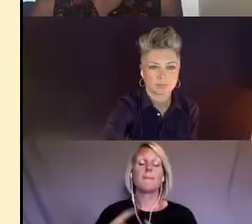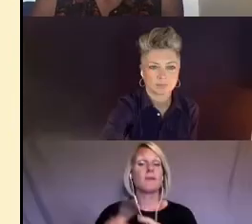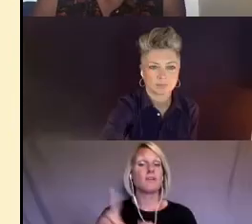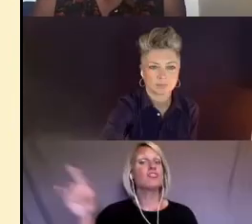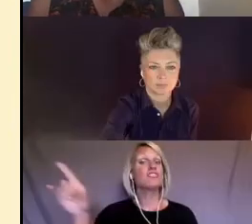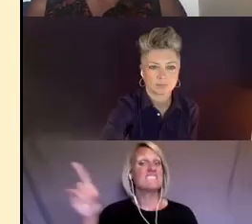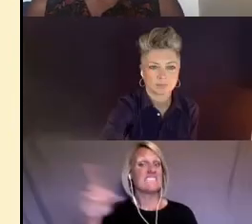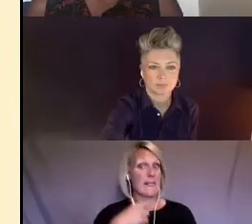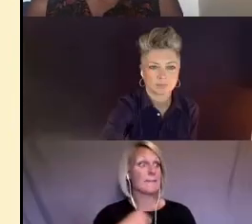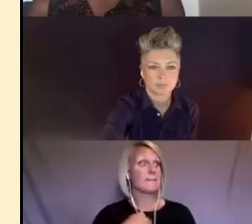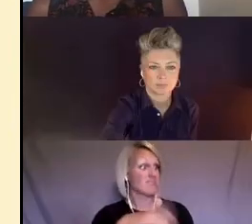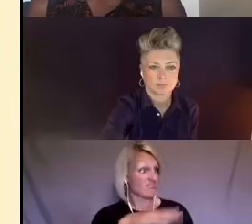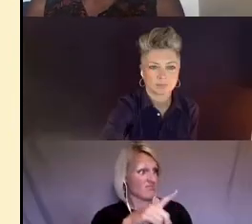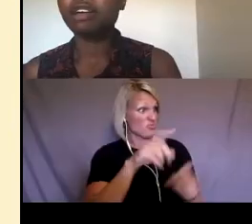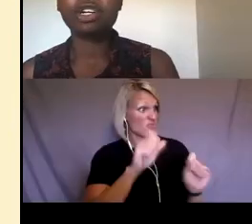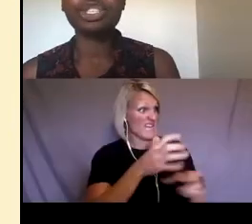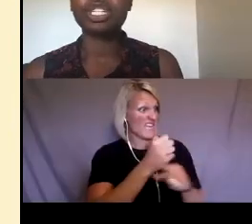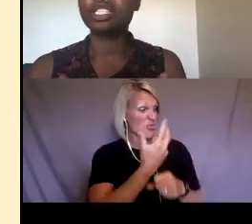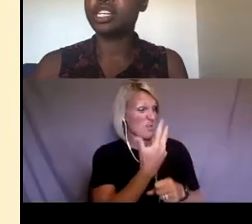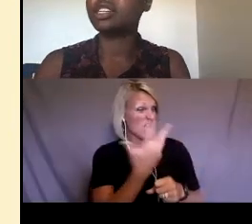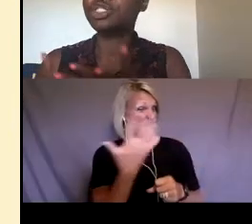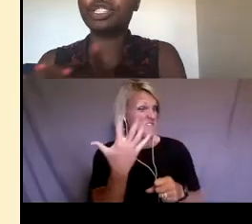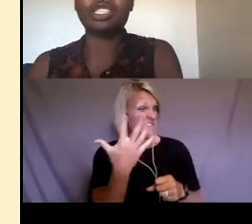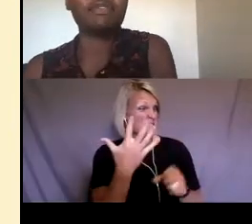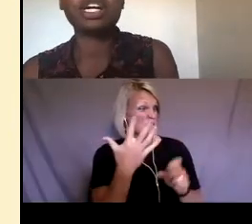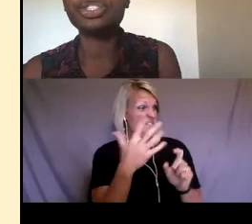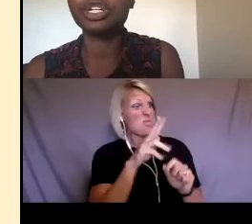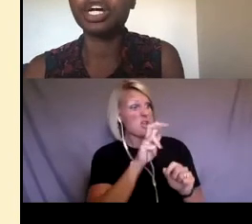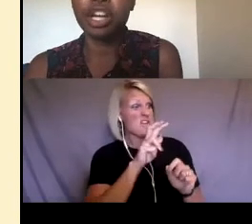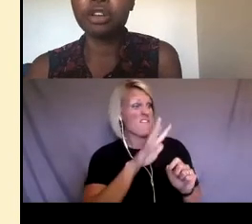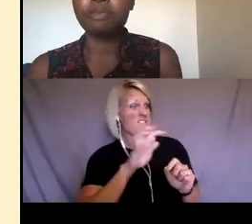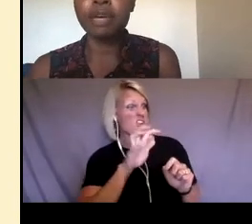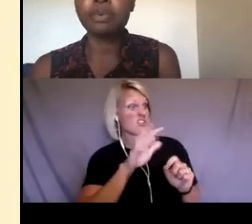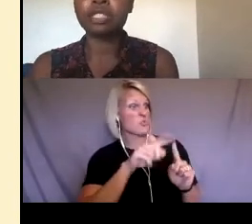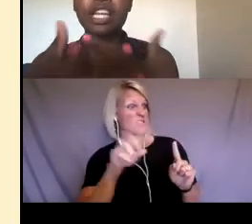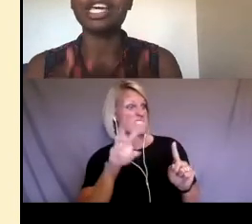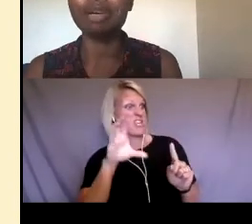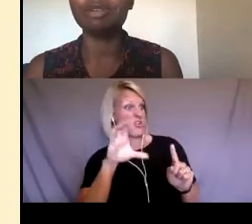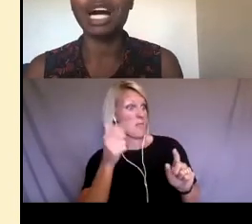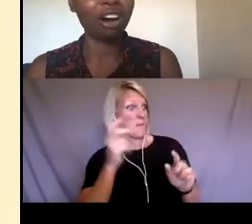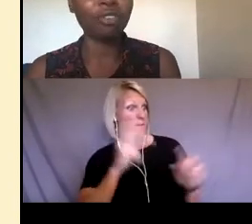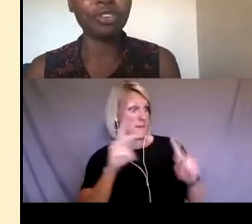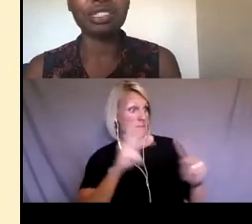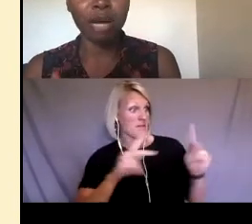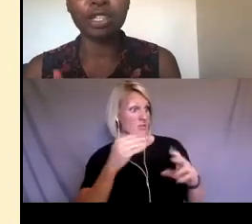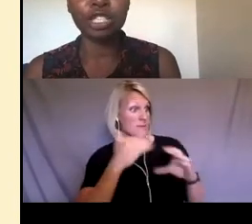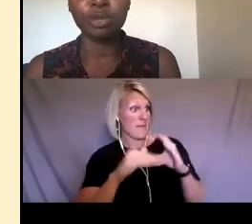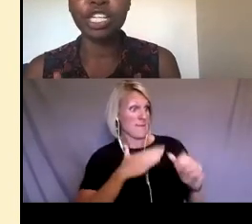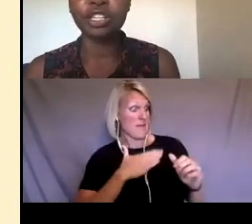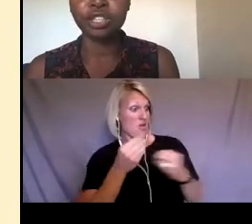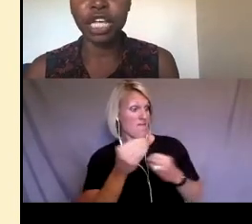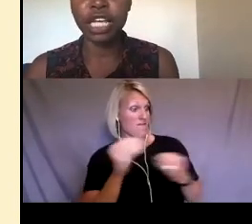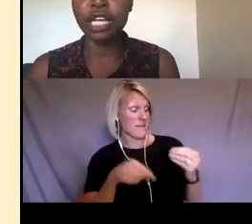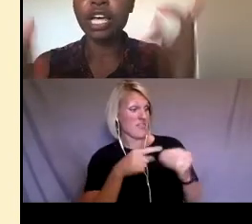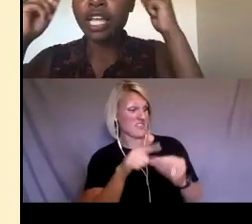can get, 300, 500, 600, 700 other people to email my office about this